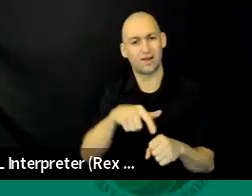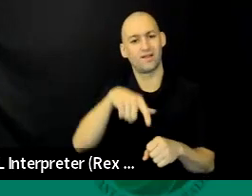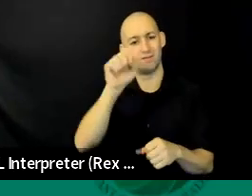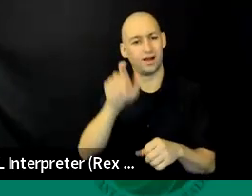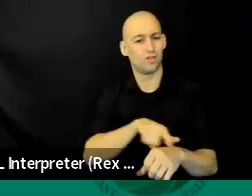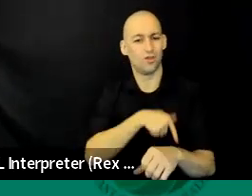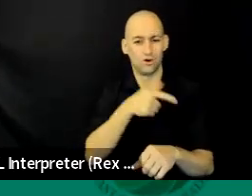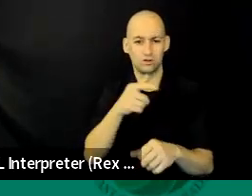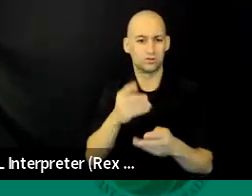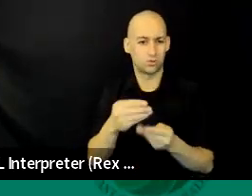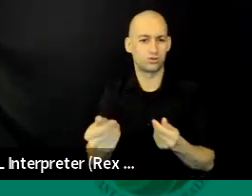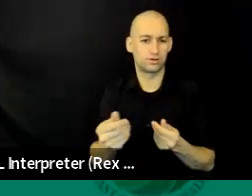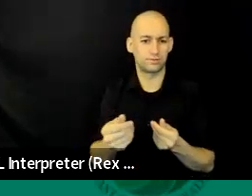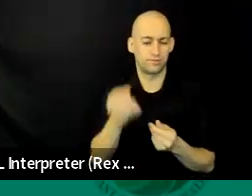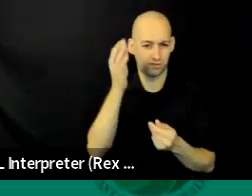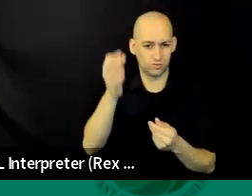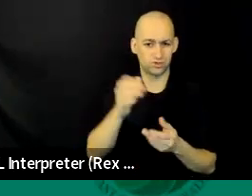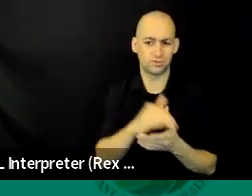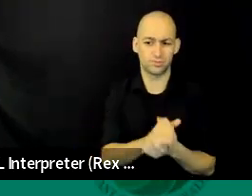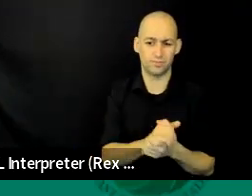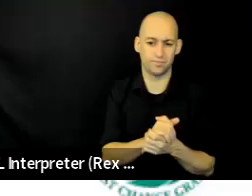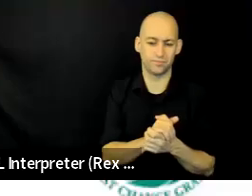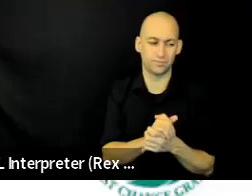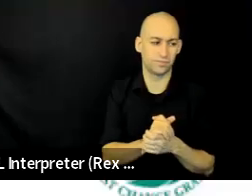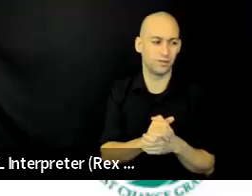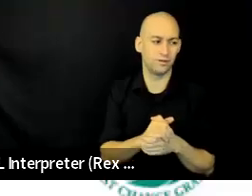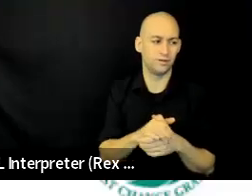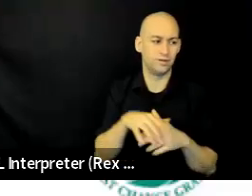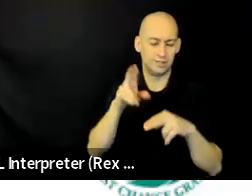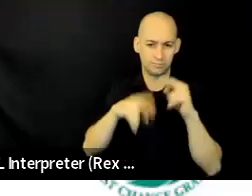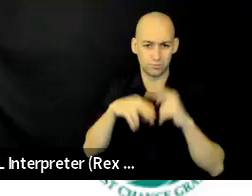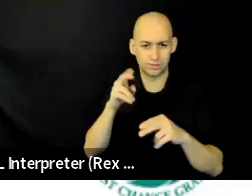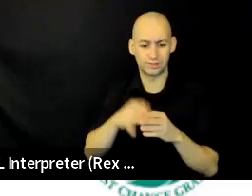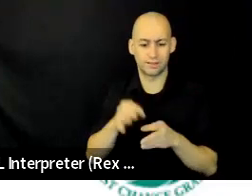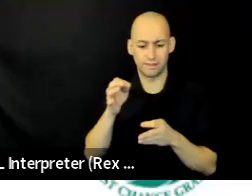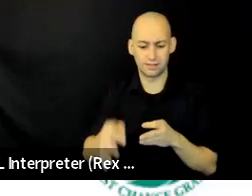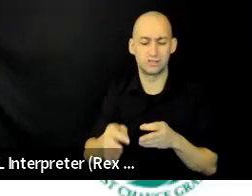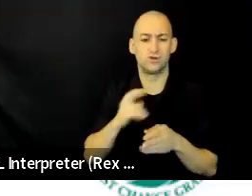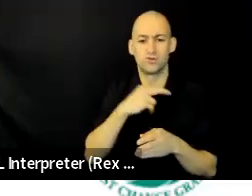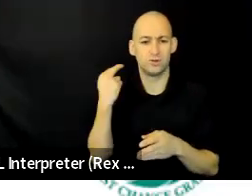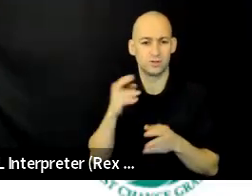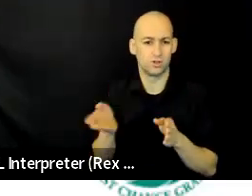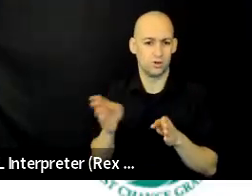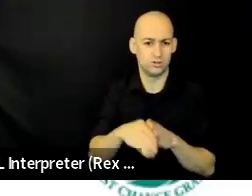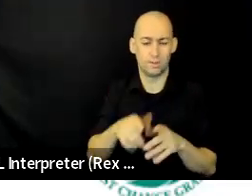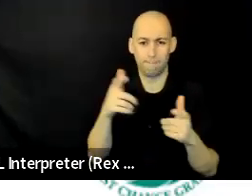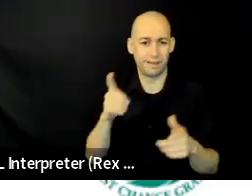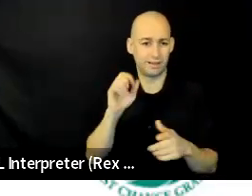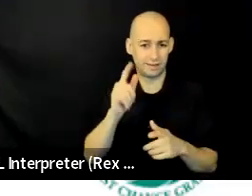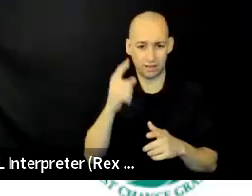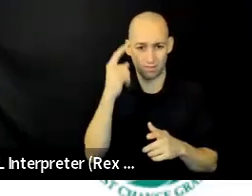solution. Next slide, please. So why are construction delays and risk of closure such a big deal for the people of the